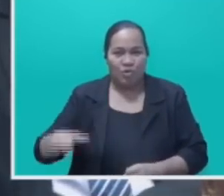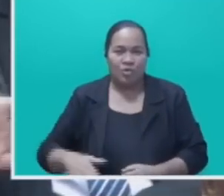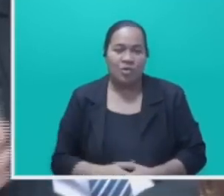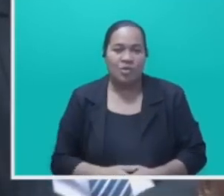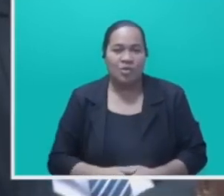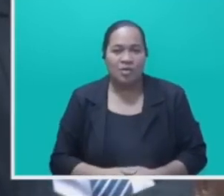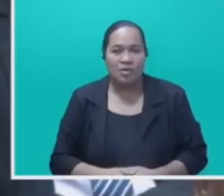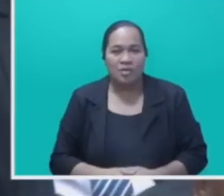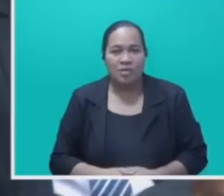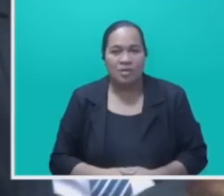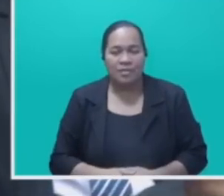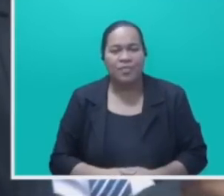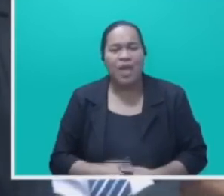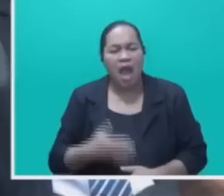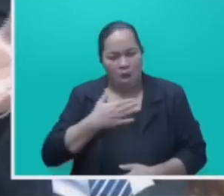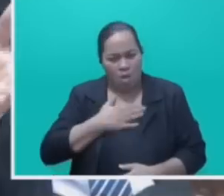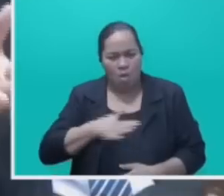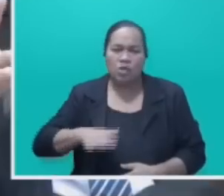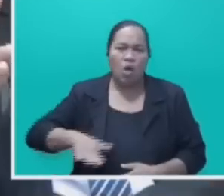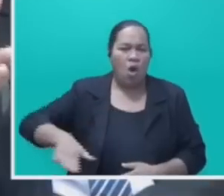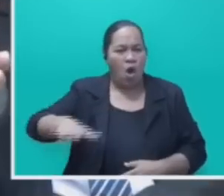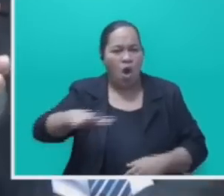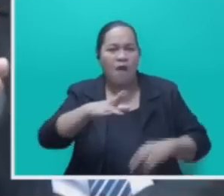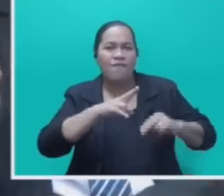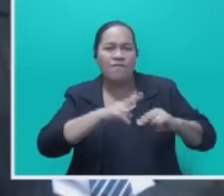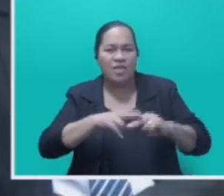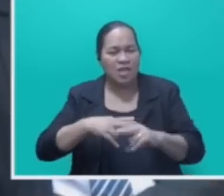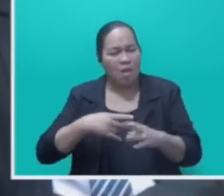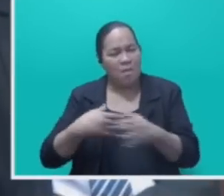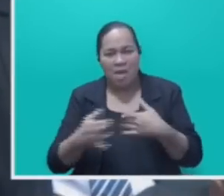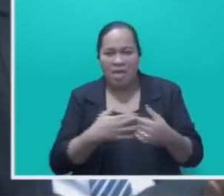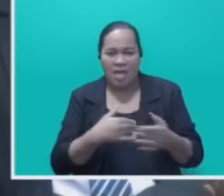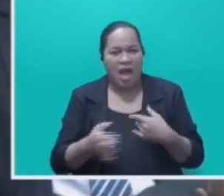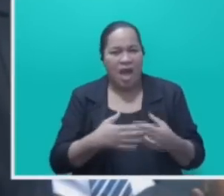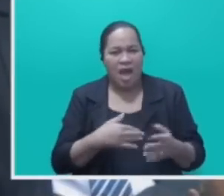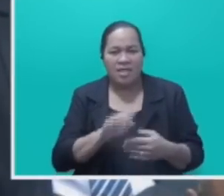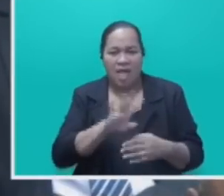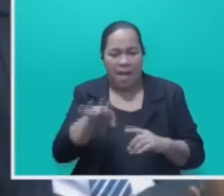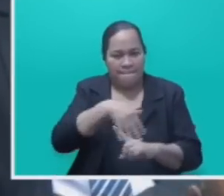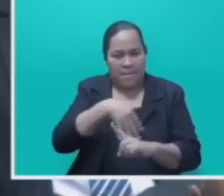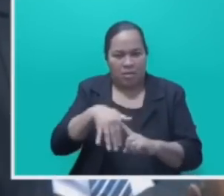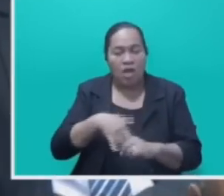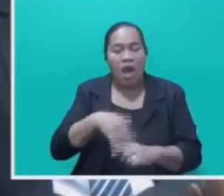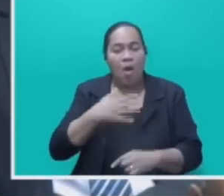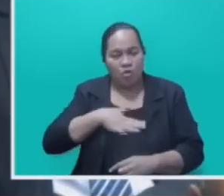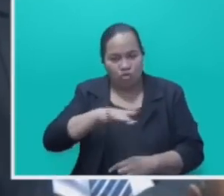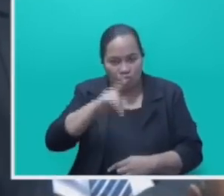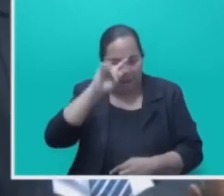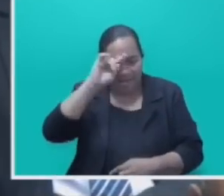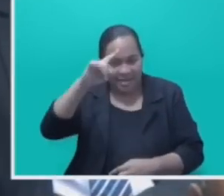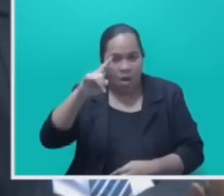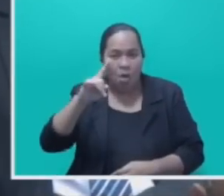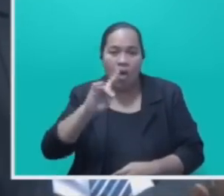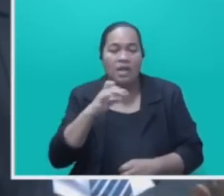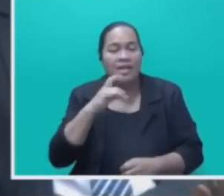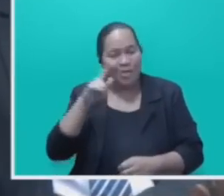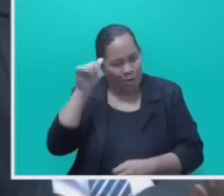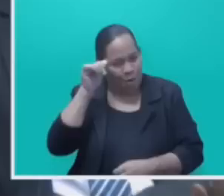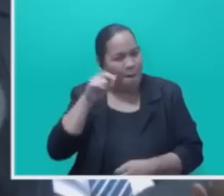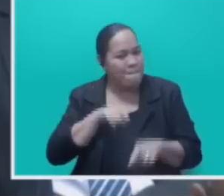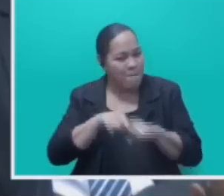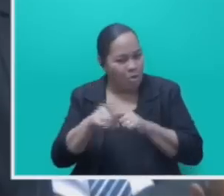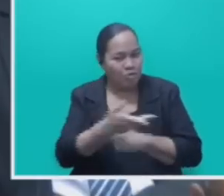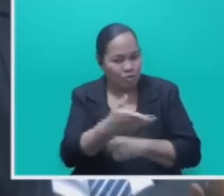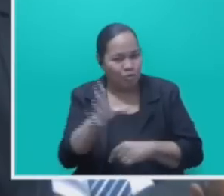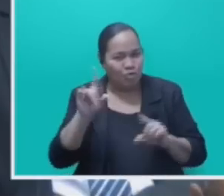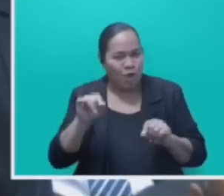Speaker, I want all Fijians, irrespective of their backgrounds, to understand what I'm saying, and I know most do.